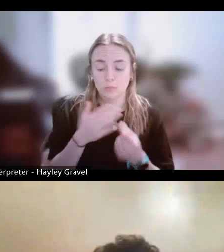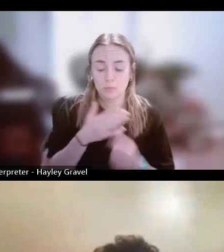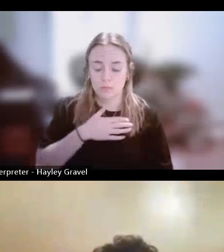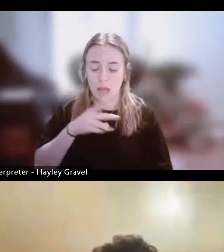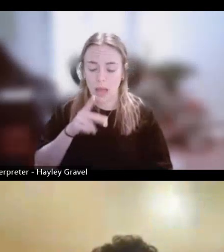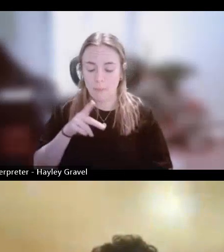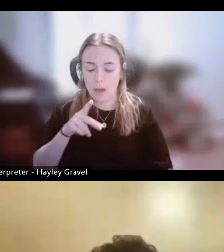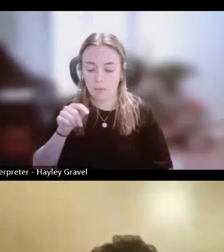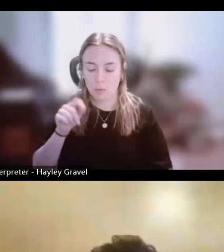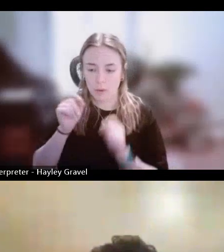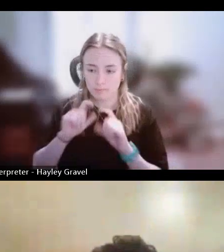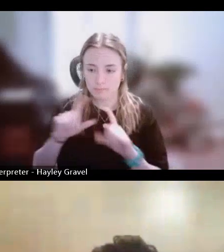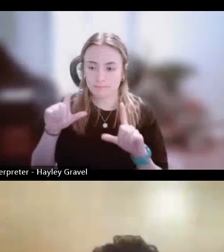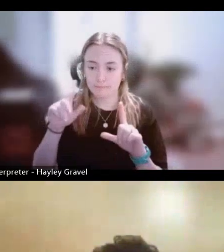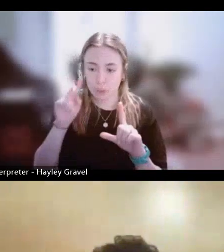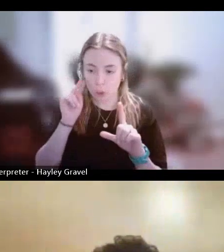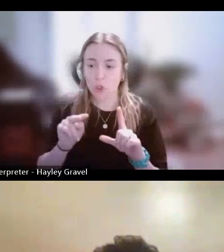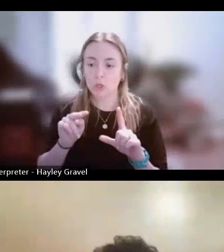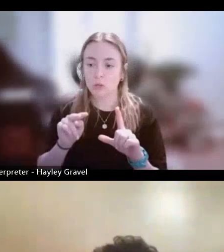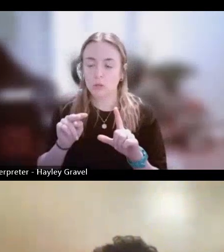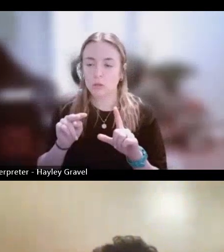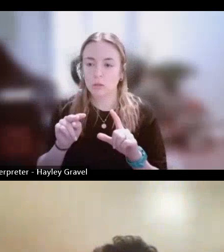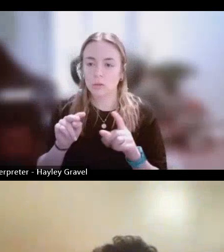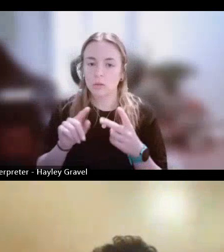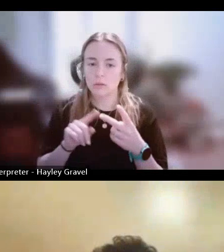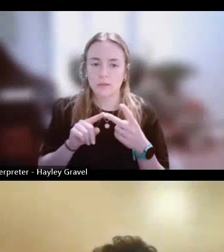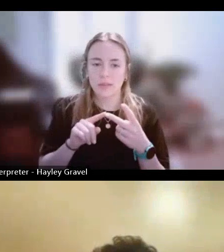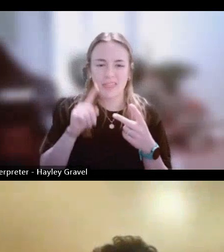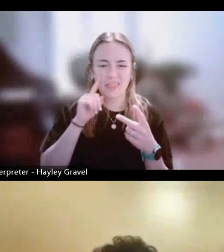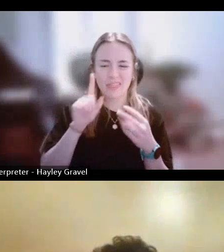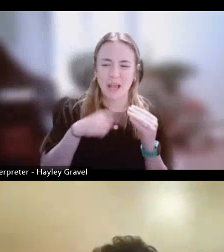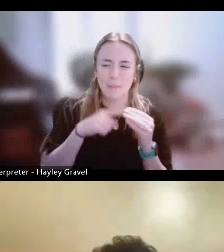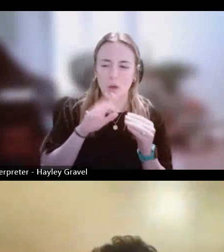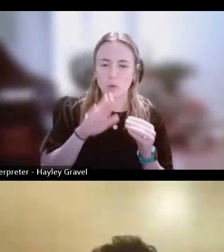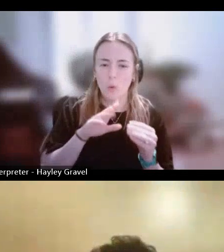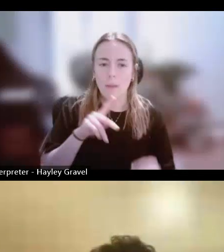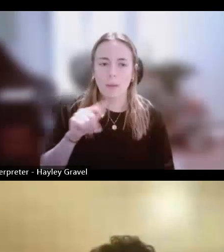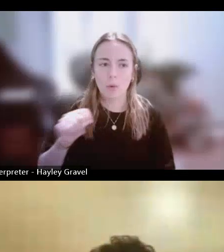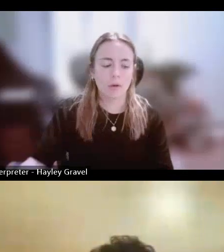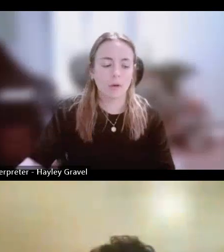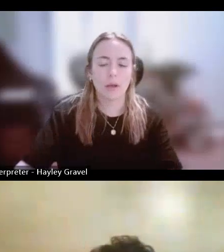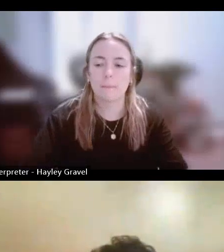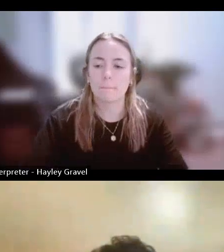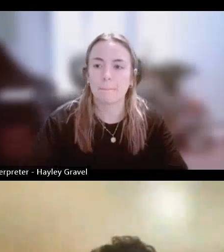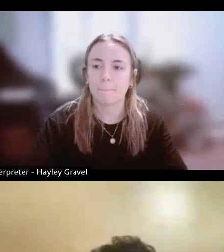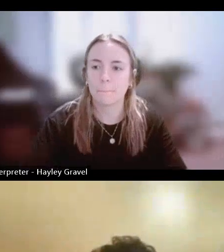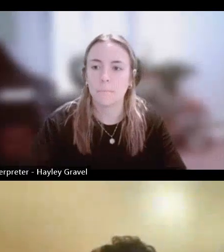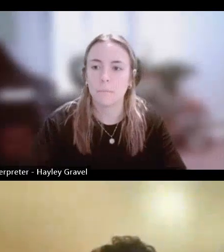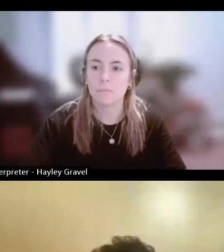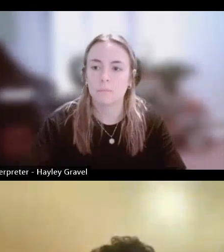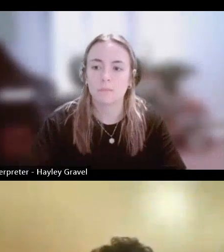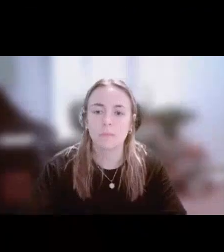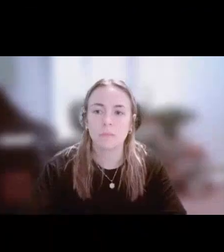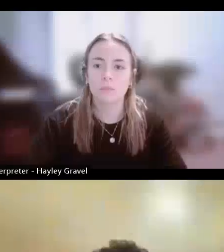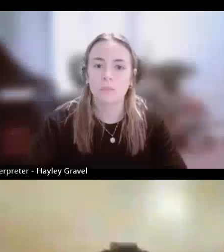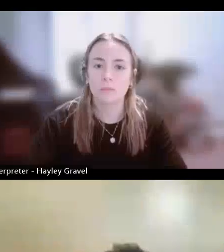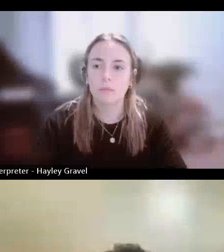PowerPoint, and then think about kind of what your PowerPoint might look like. All right. If you need me, I'm here. We'll be back at